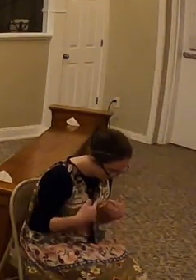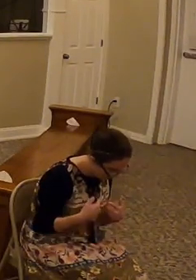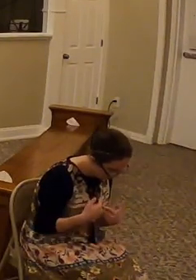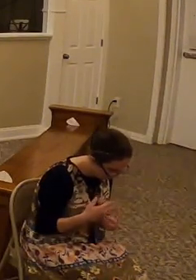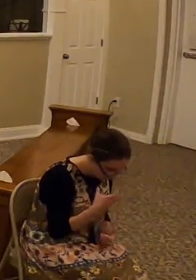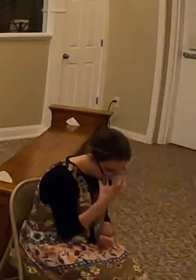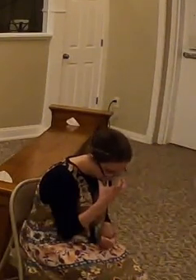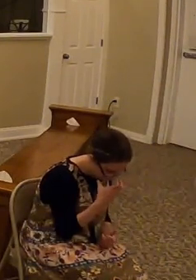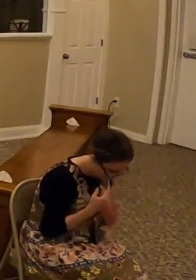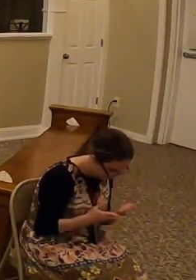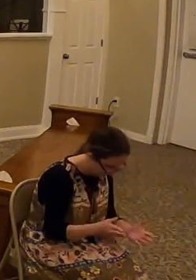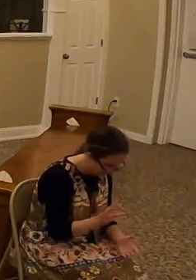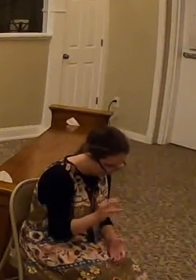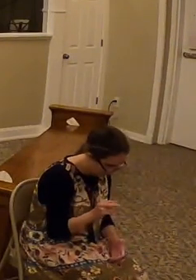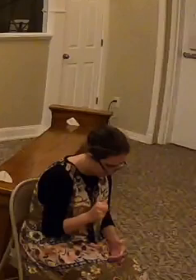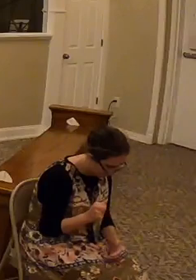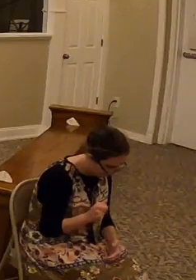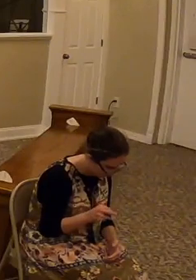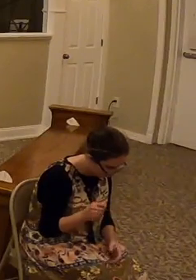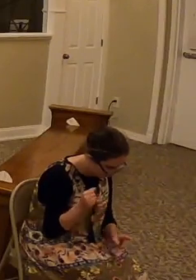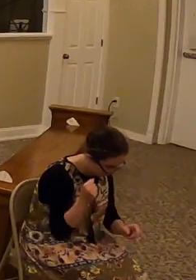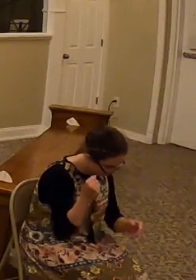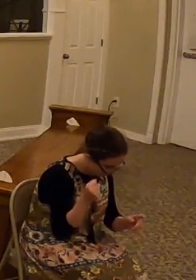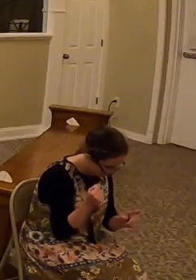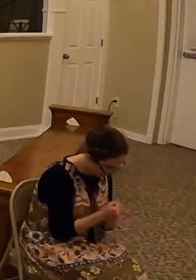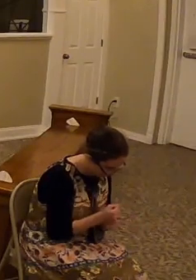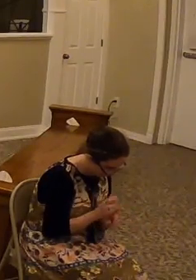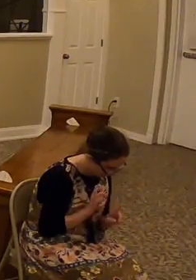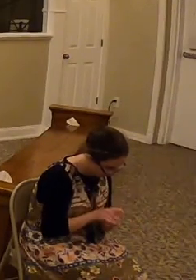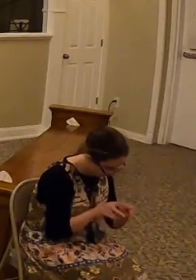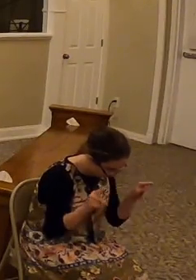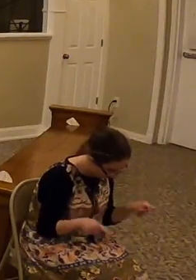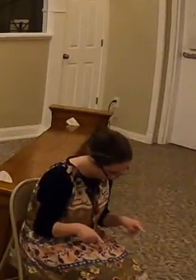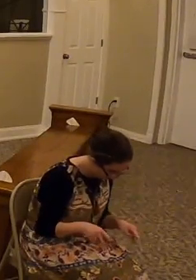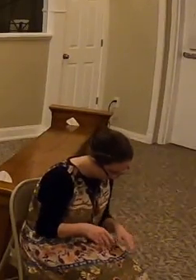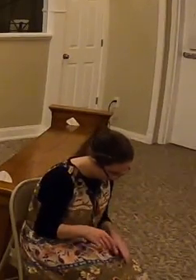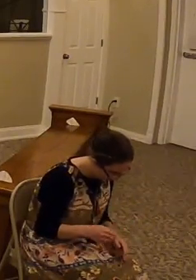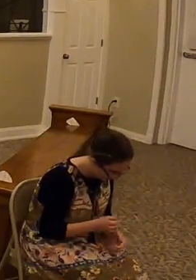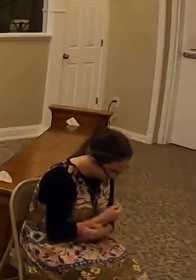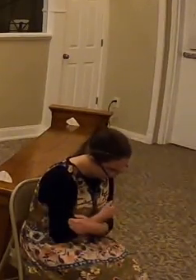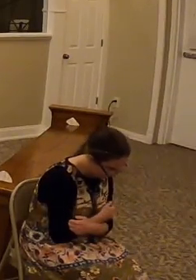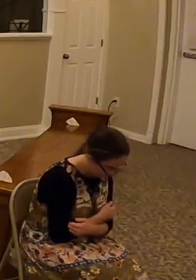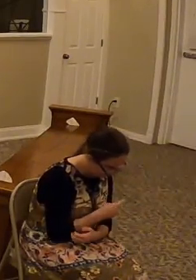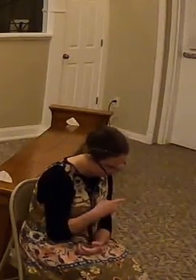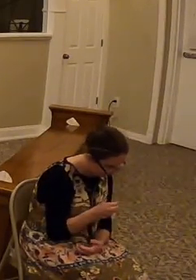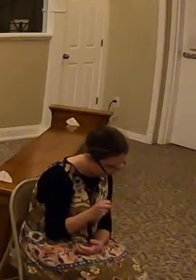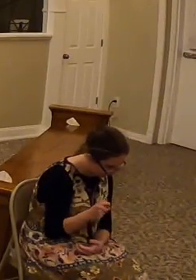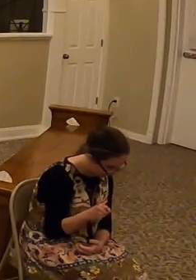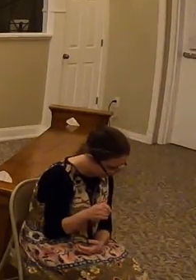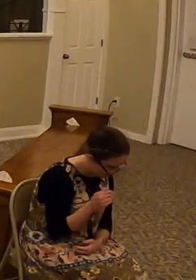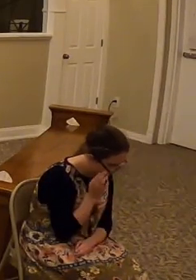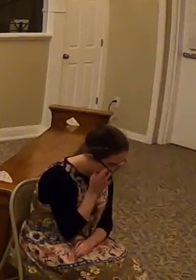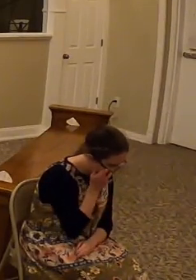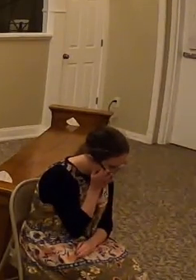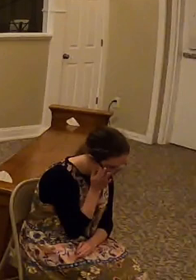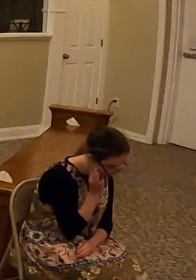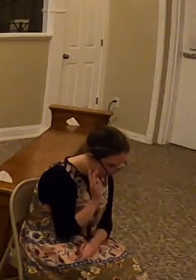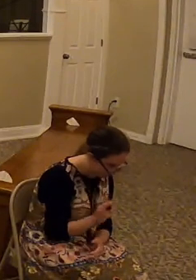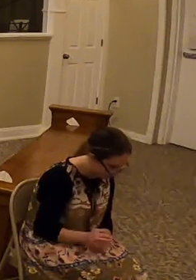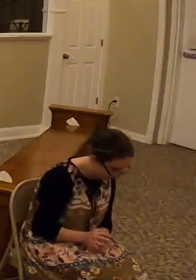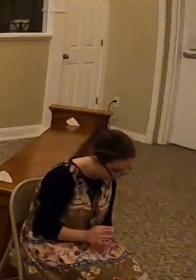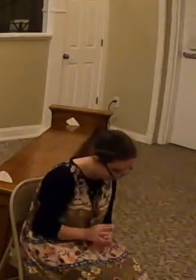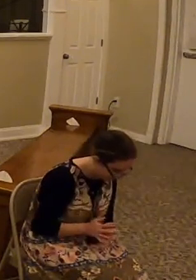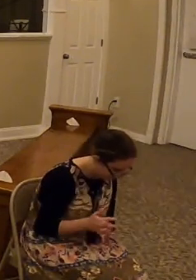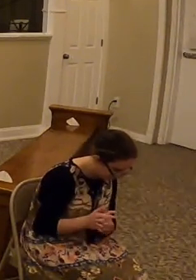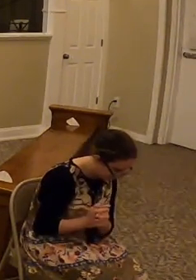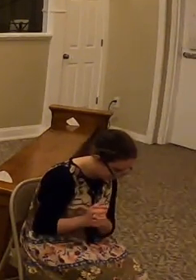soon angry, not given to wine, no striker, not given to filthy lucre, but a lover of hospitality, a lover of good men, sober, just, holy,